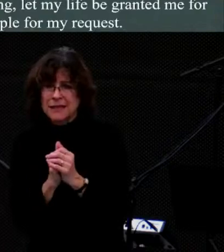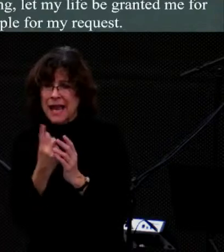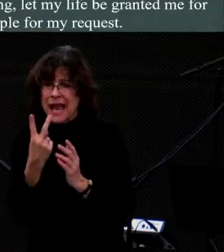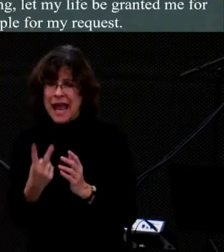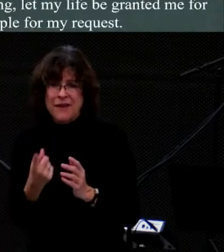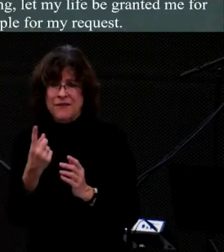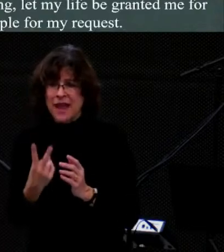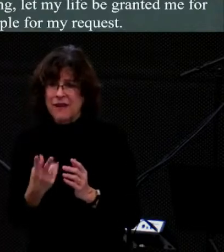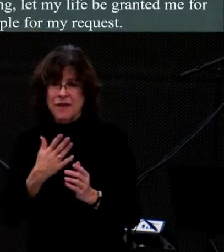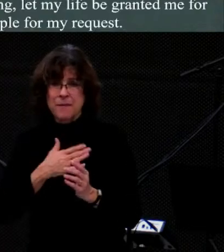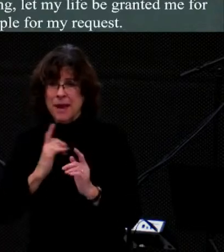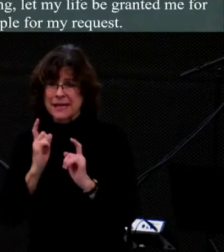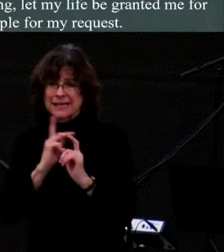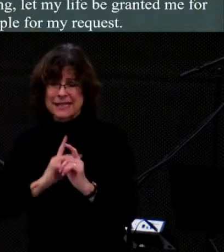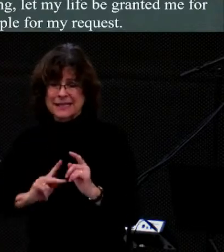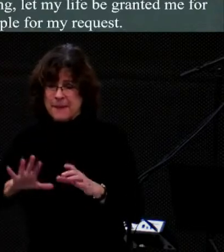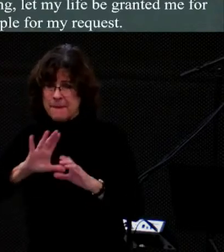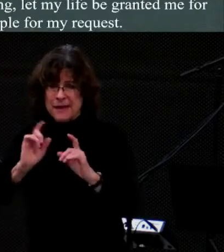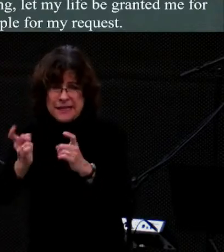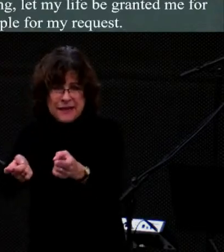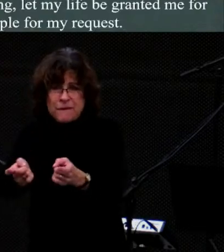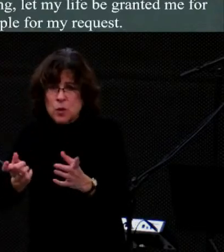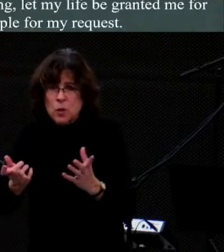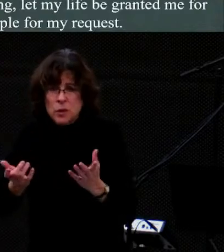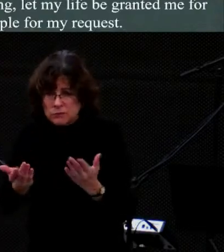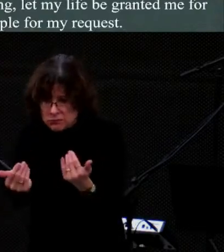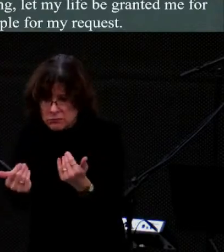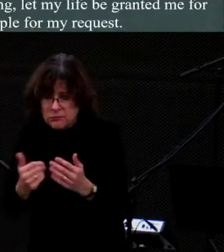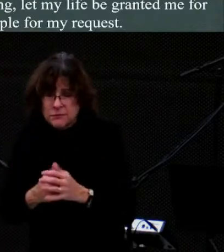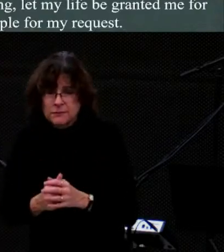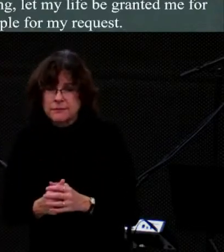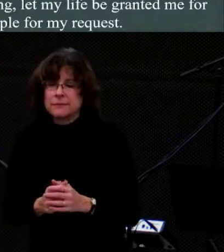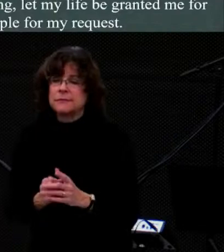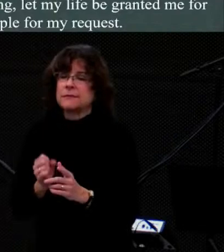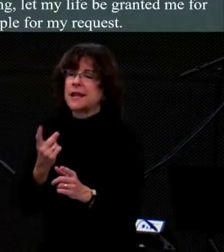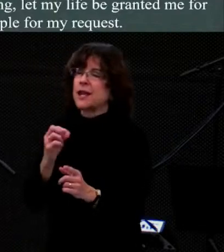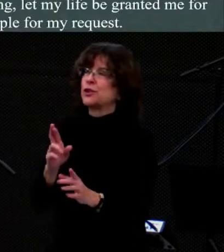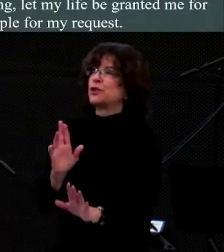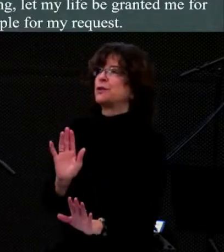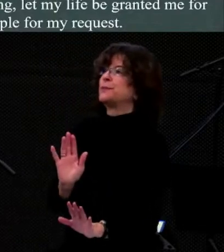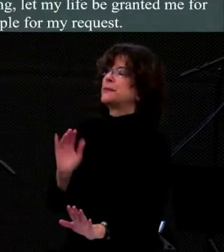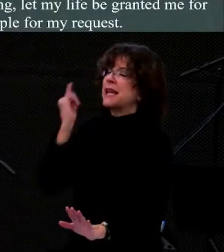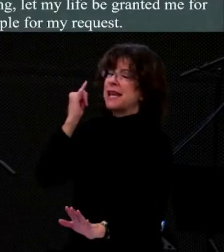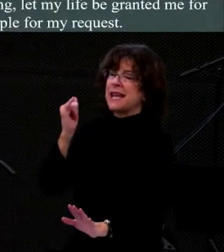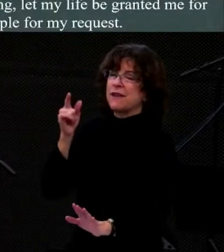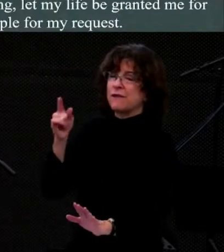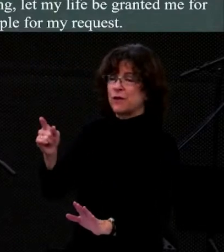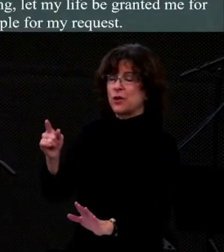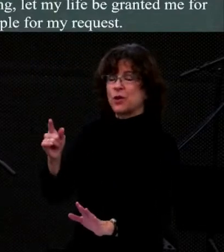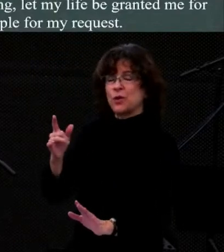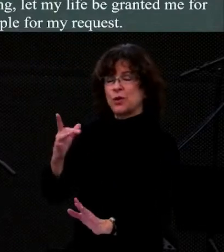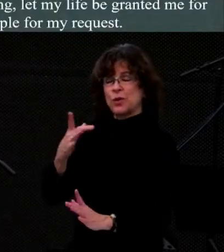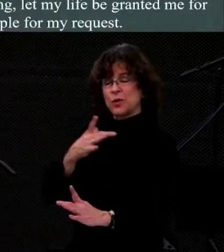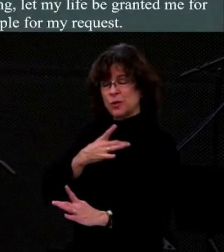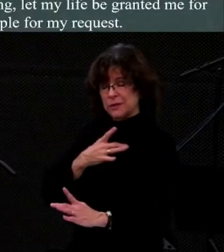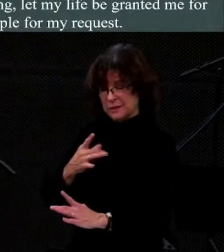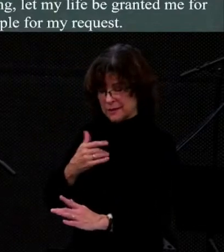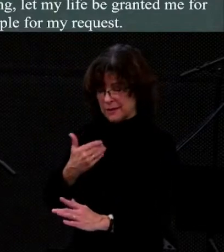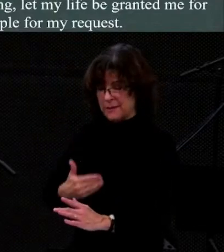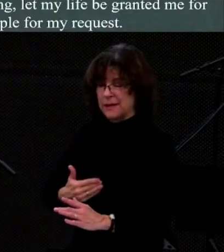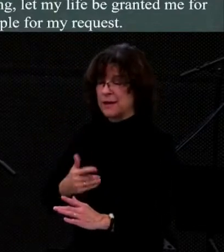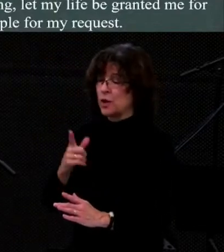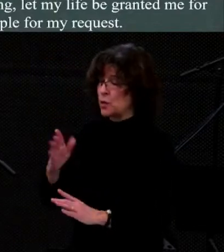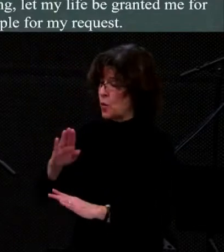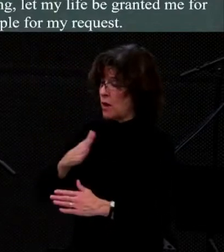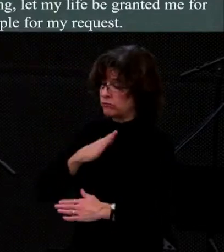kingdom, it shall be fulfilled. Then Queen Esther answered, if I have found favor in your sight, O king, and if it please